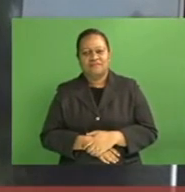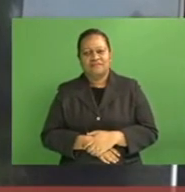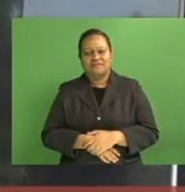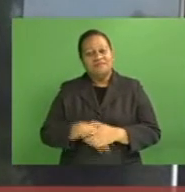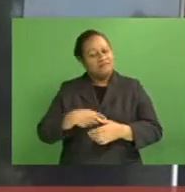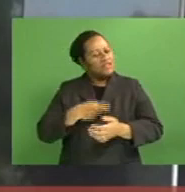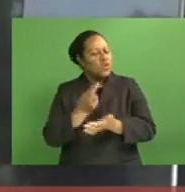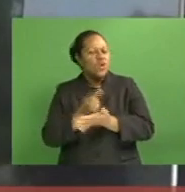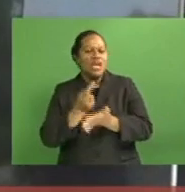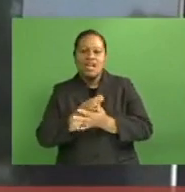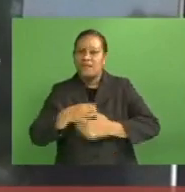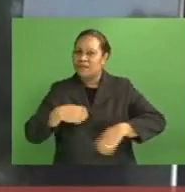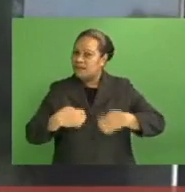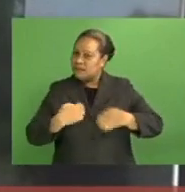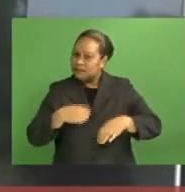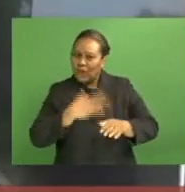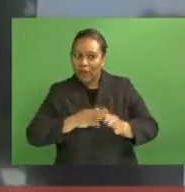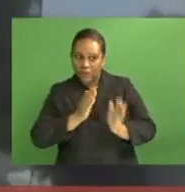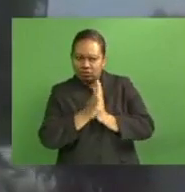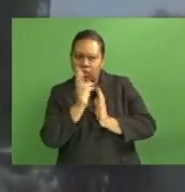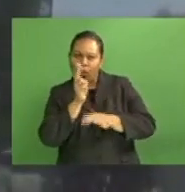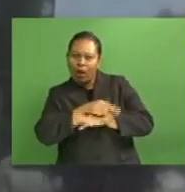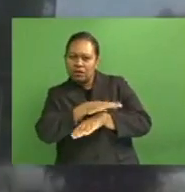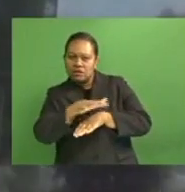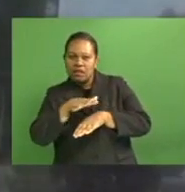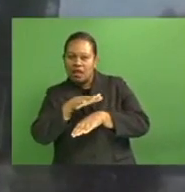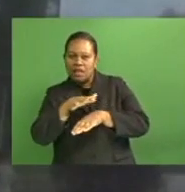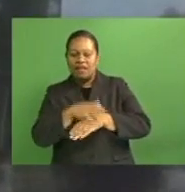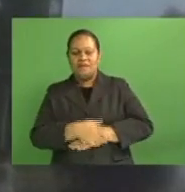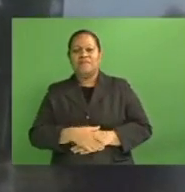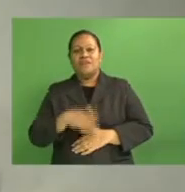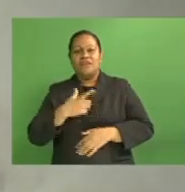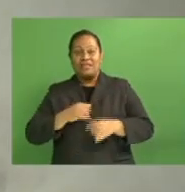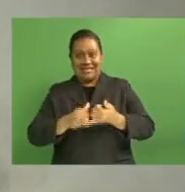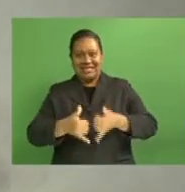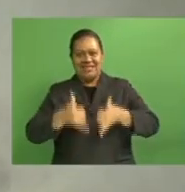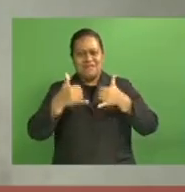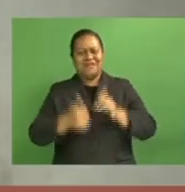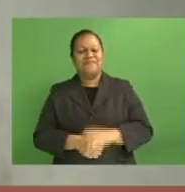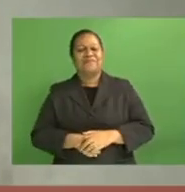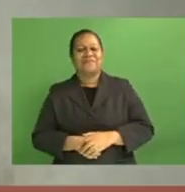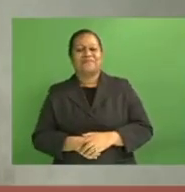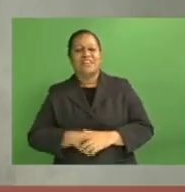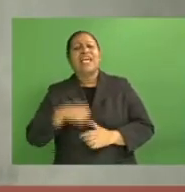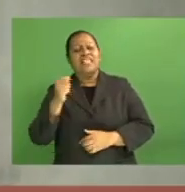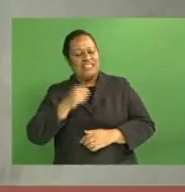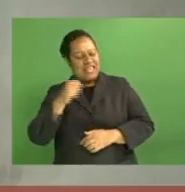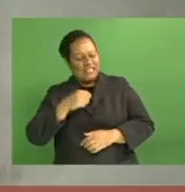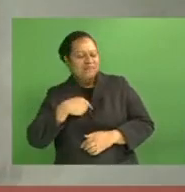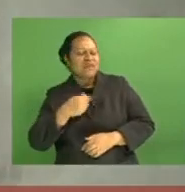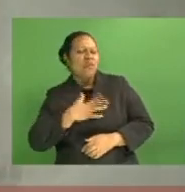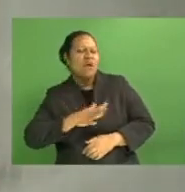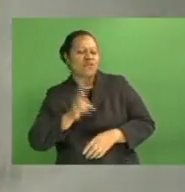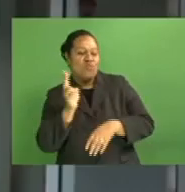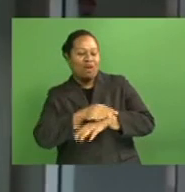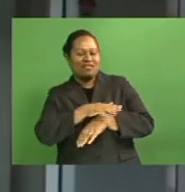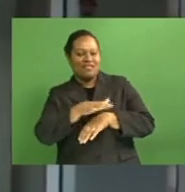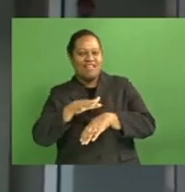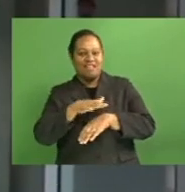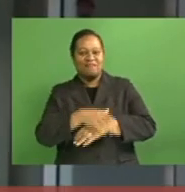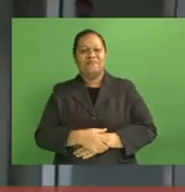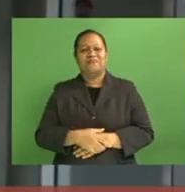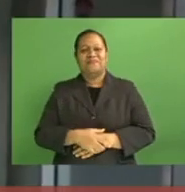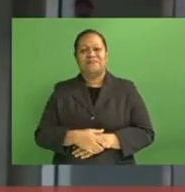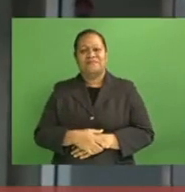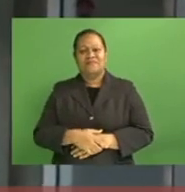I'm really excited to watch them display some Sevens magic during Skipper. I'm looking forward to watch the Sevens play at Skipper Cup. Yes,